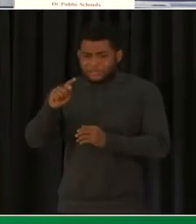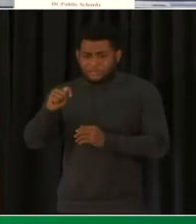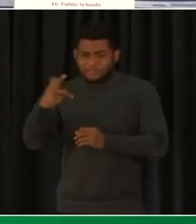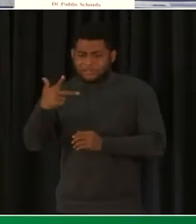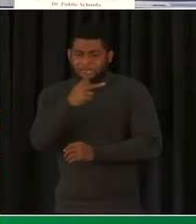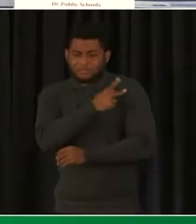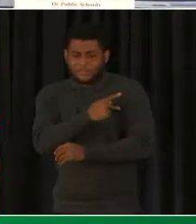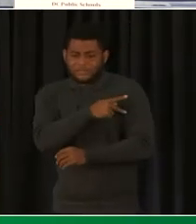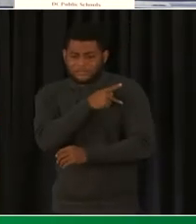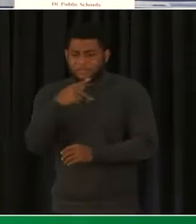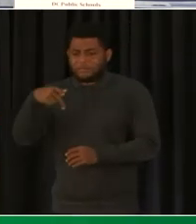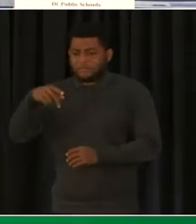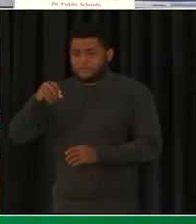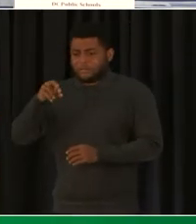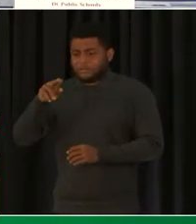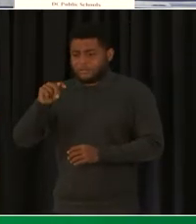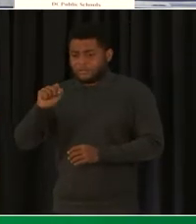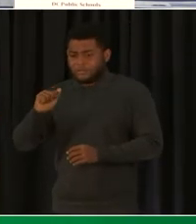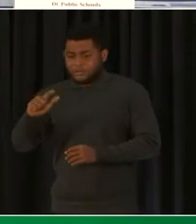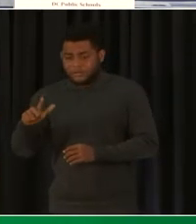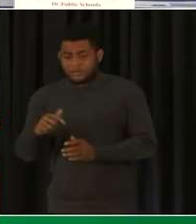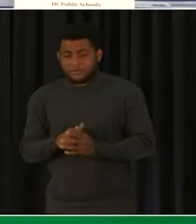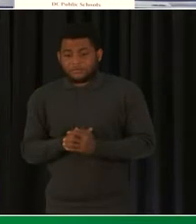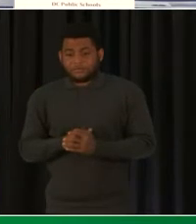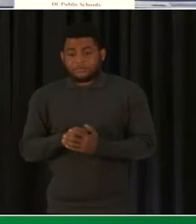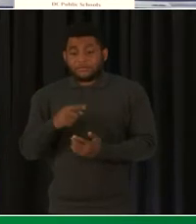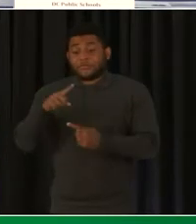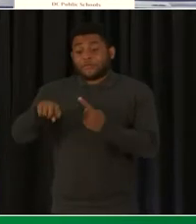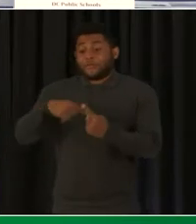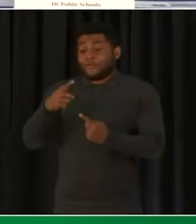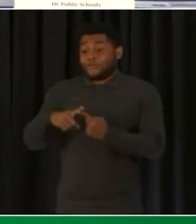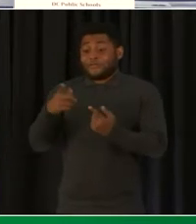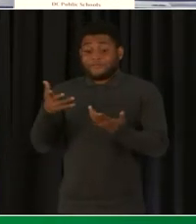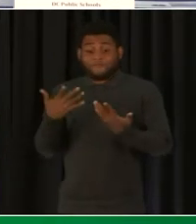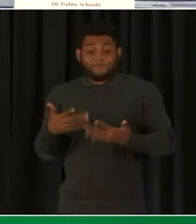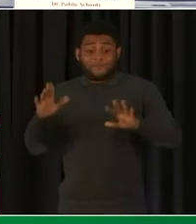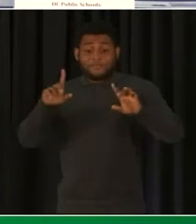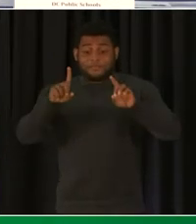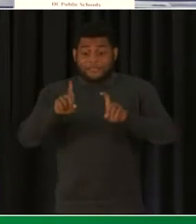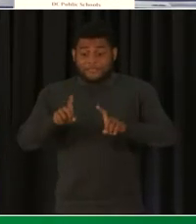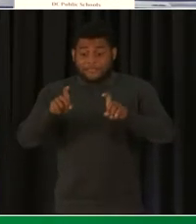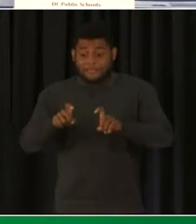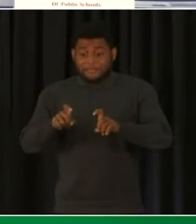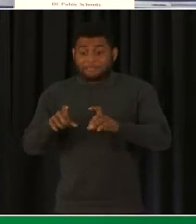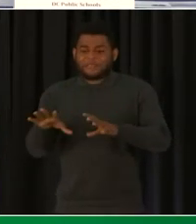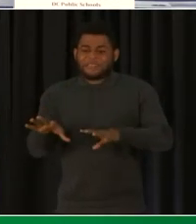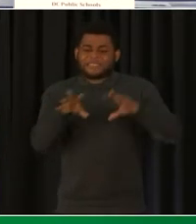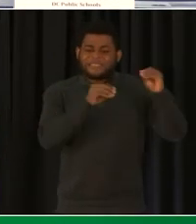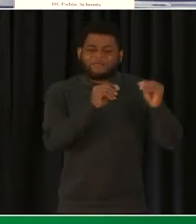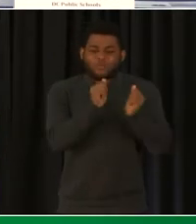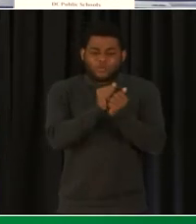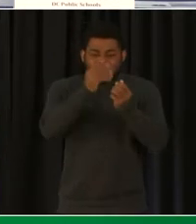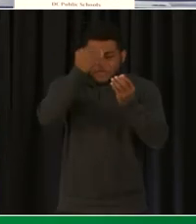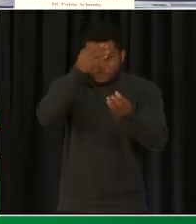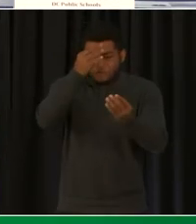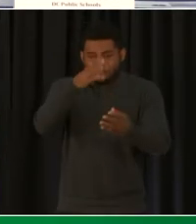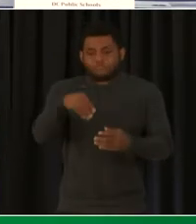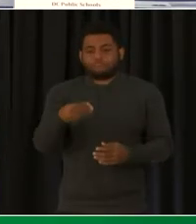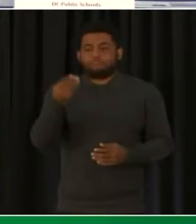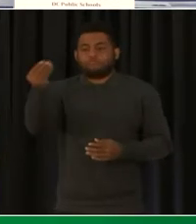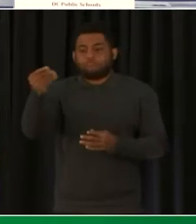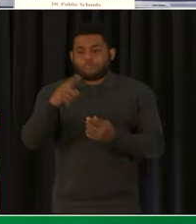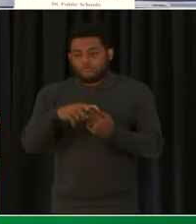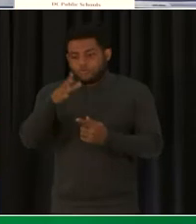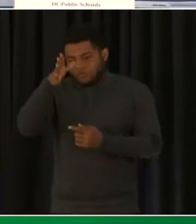portal. Students, upon testing, actually leave with information for families, but also that